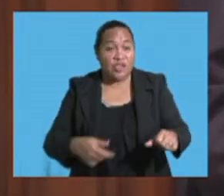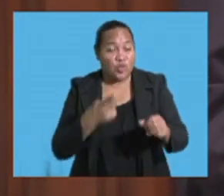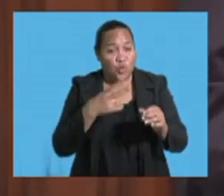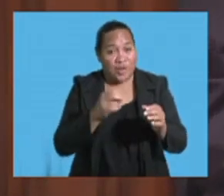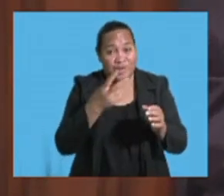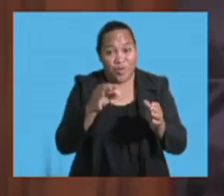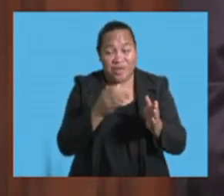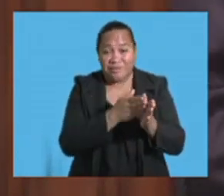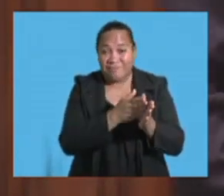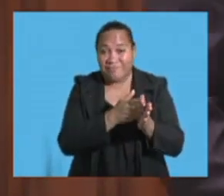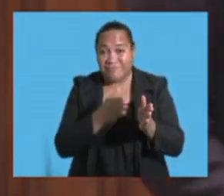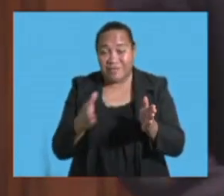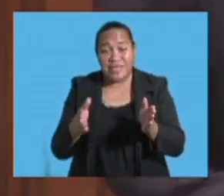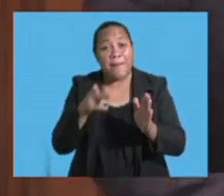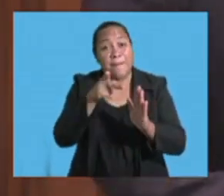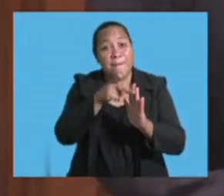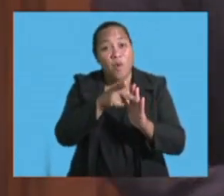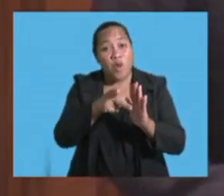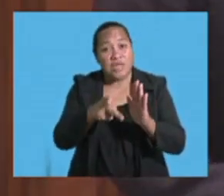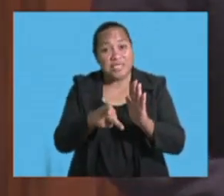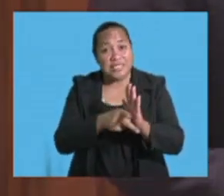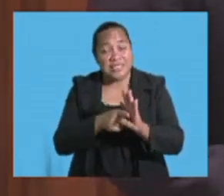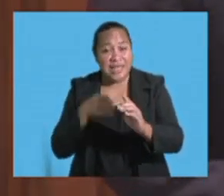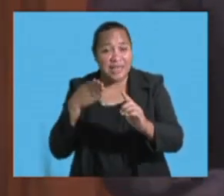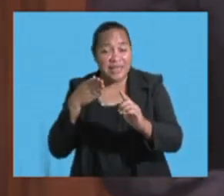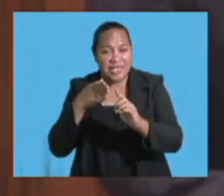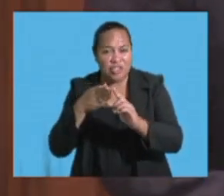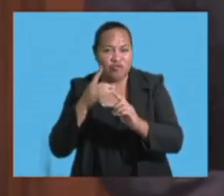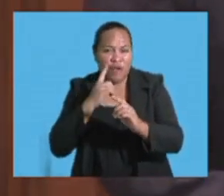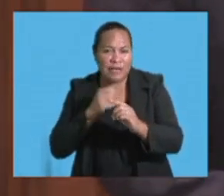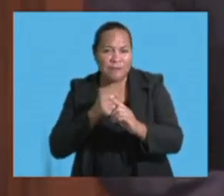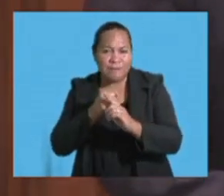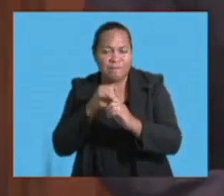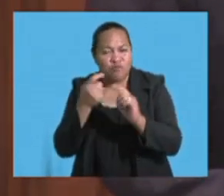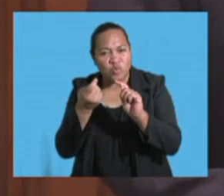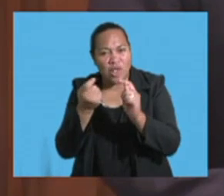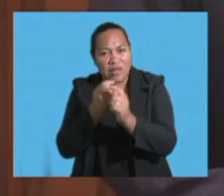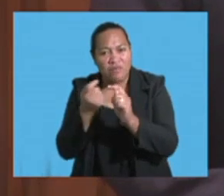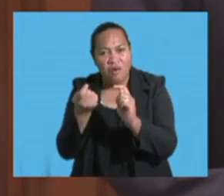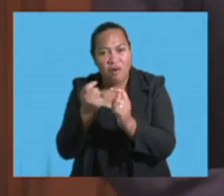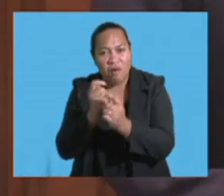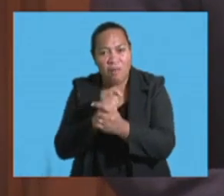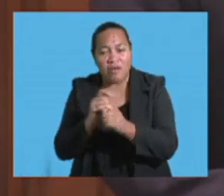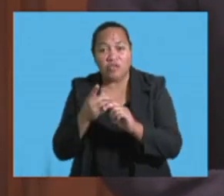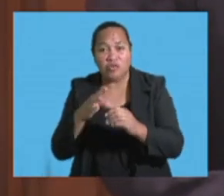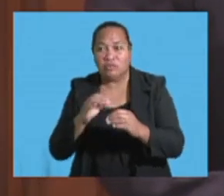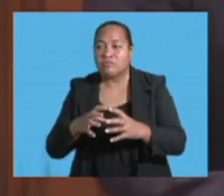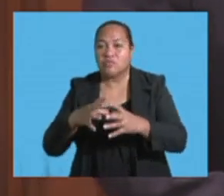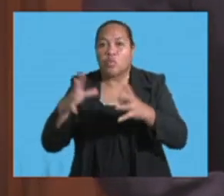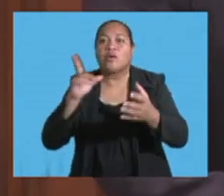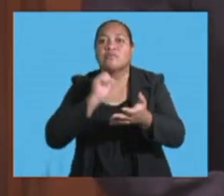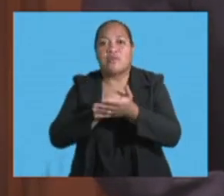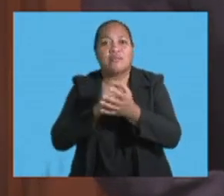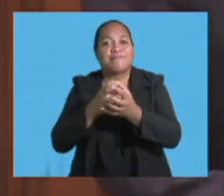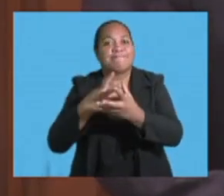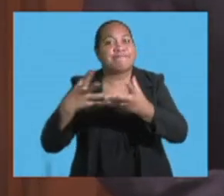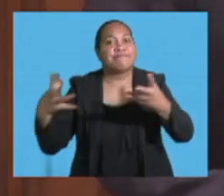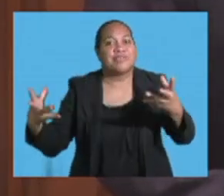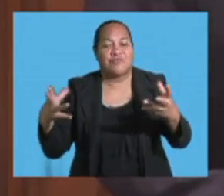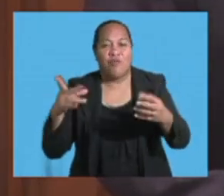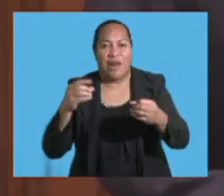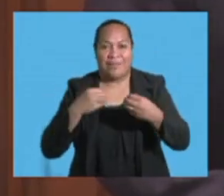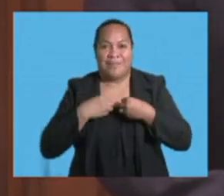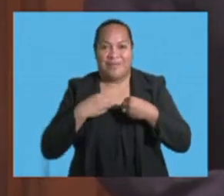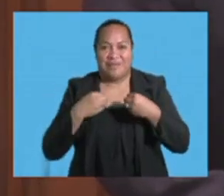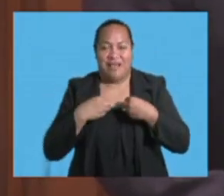Sector Policy Agenda aims to drive transformation of the sector to commercial scale agriculture.